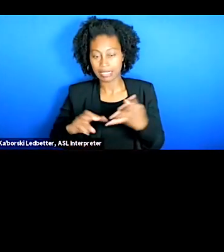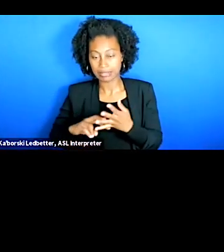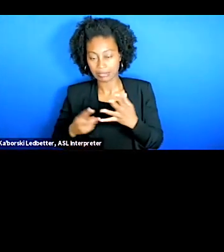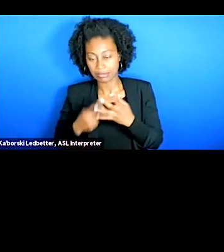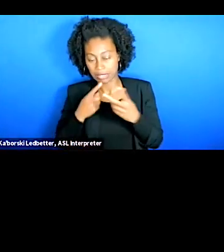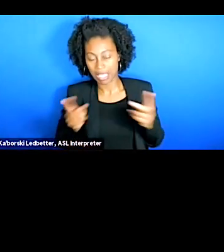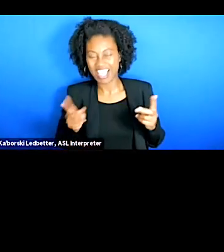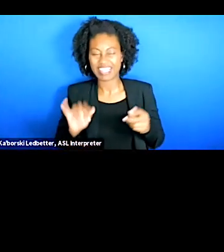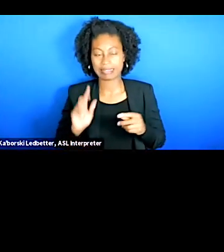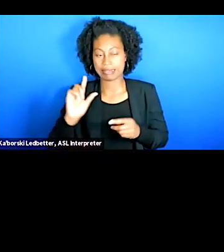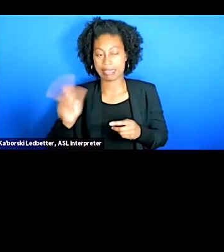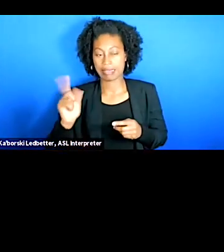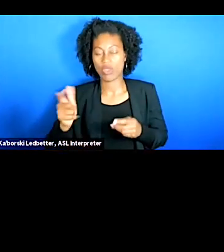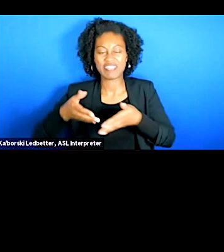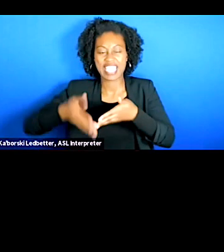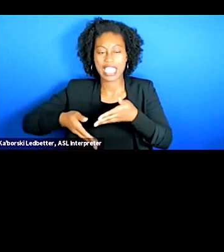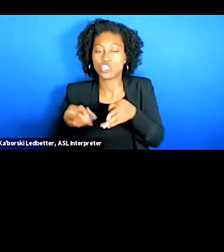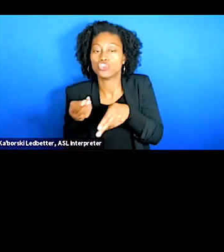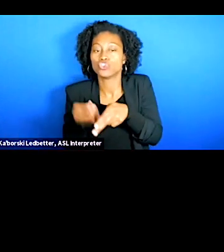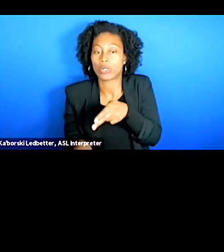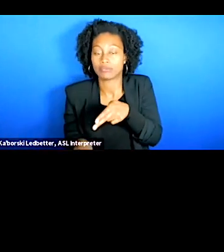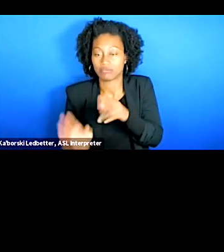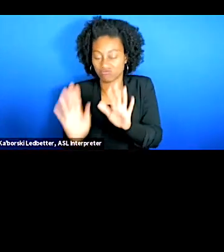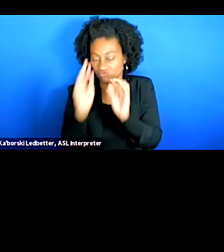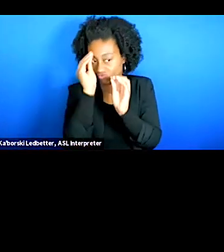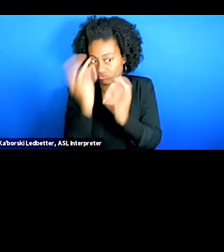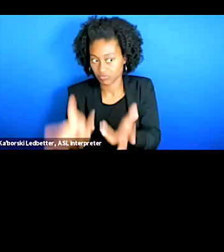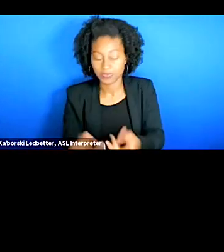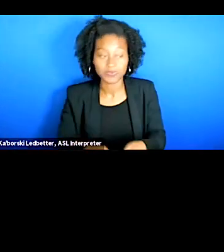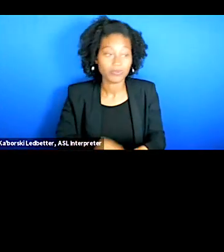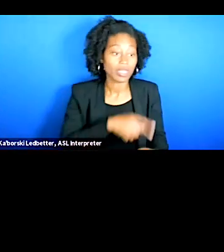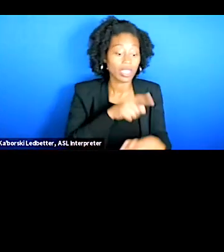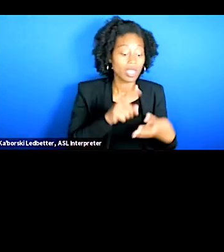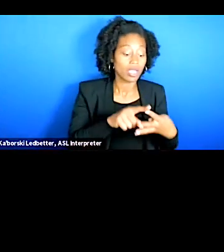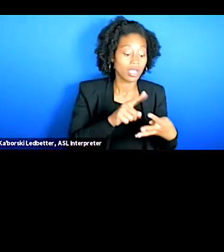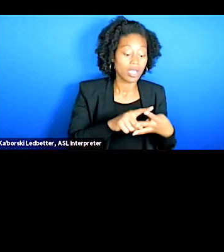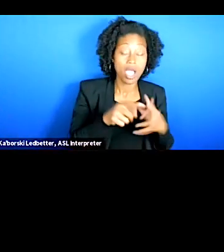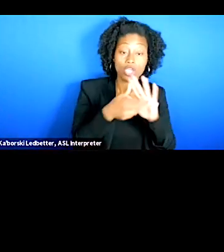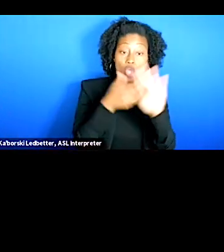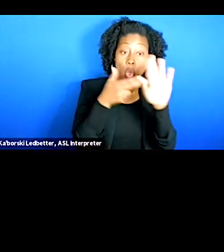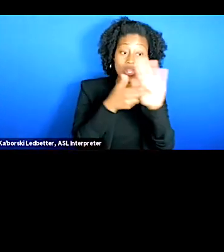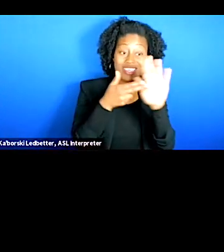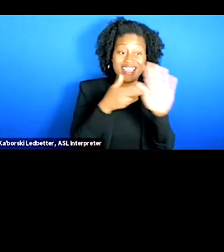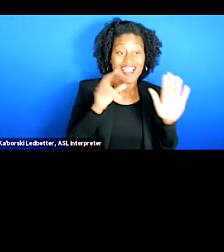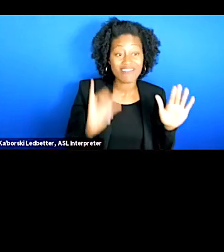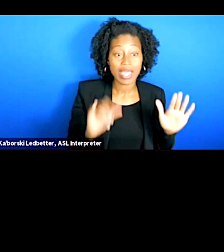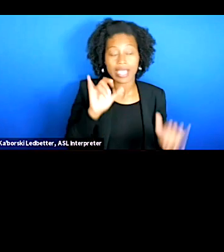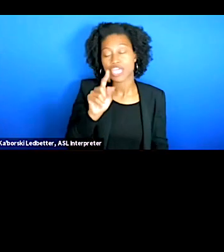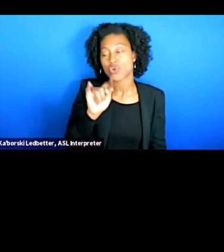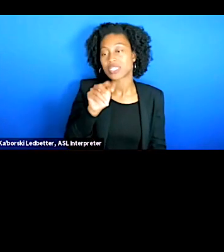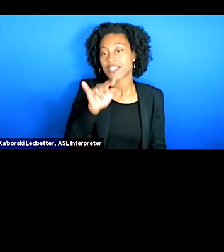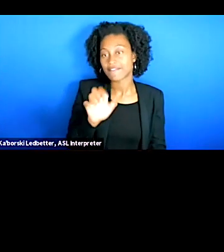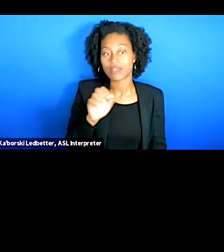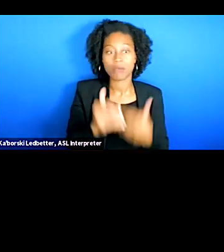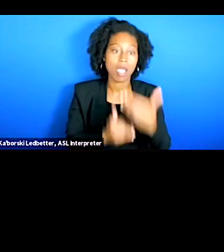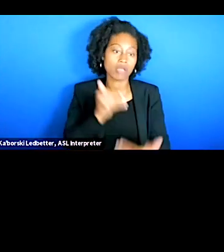The first cycle of analysis, coding, is an iterative process where you examine your data and identify